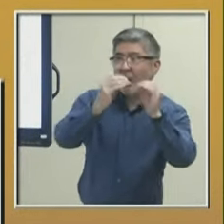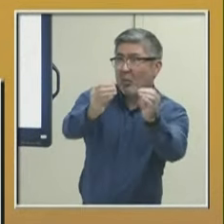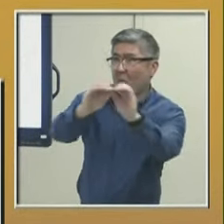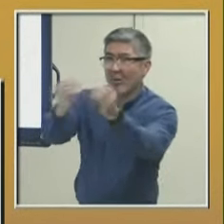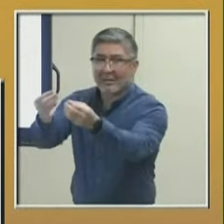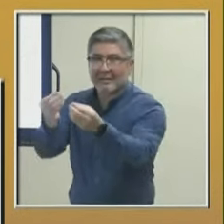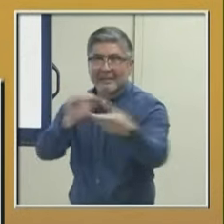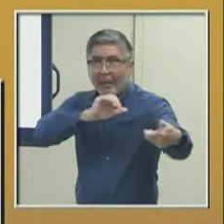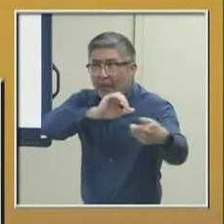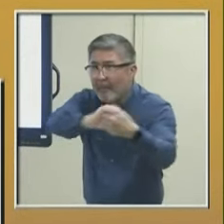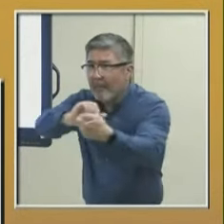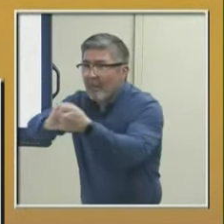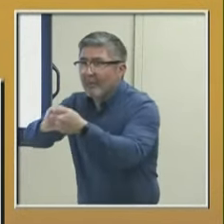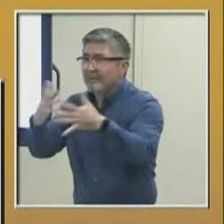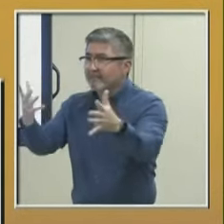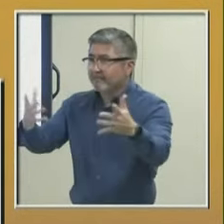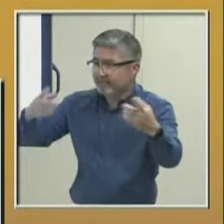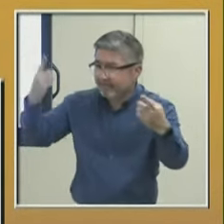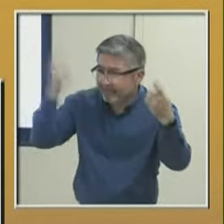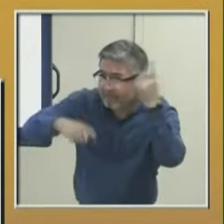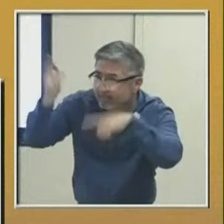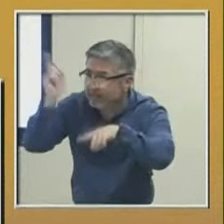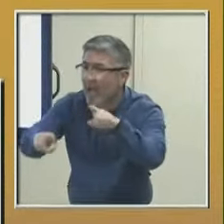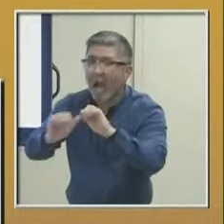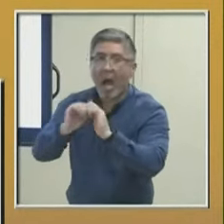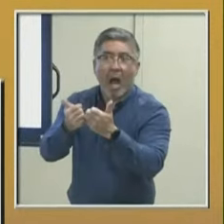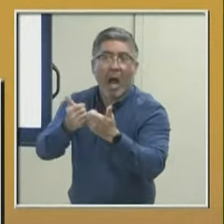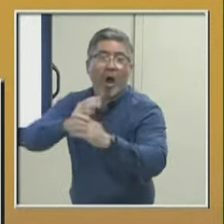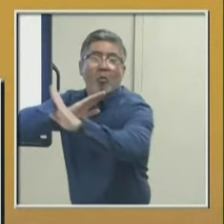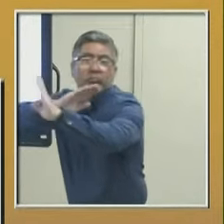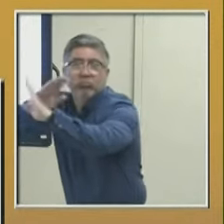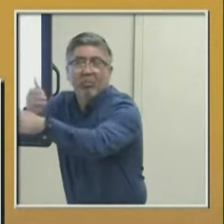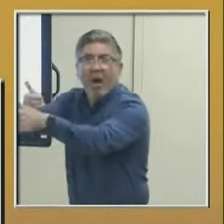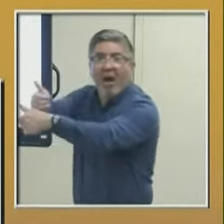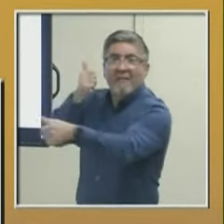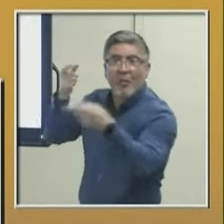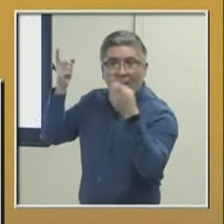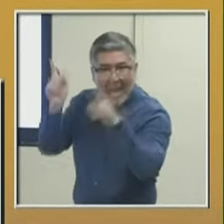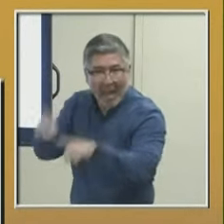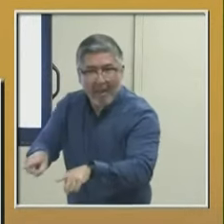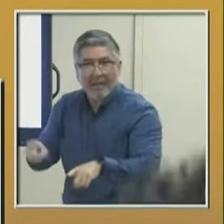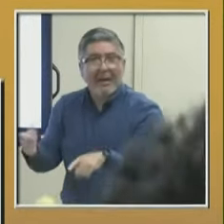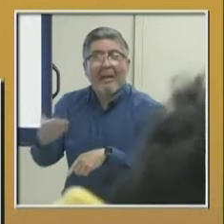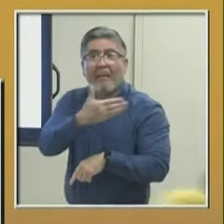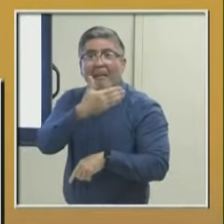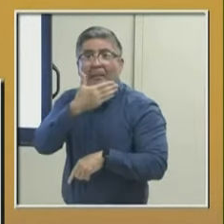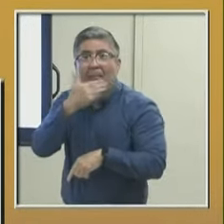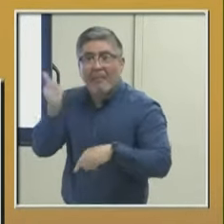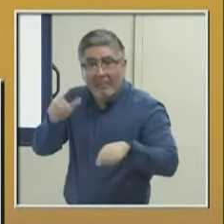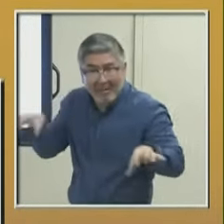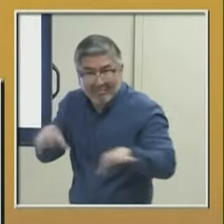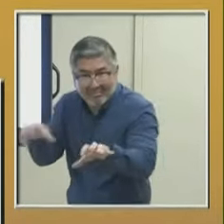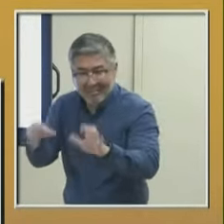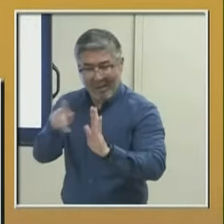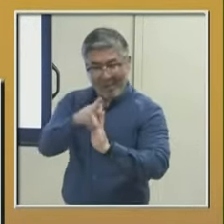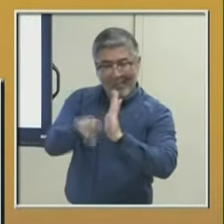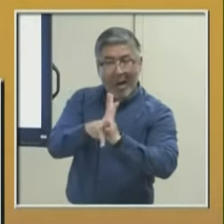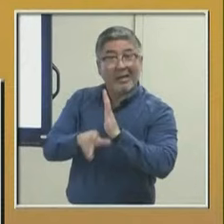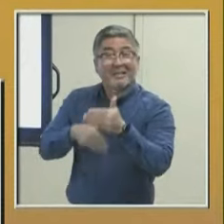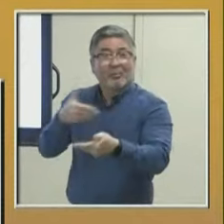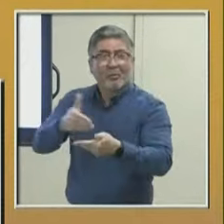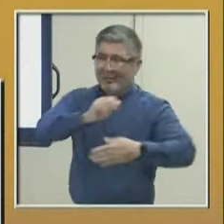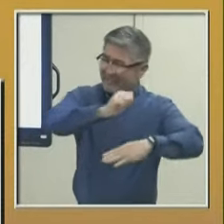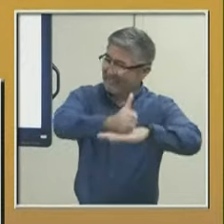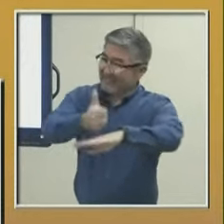can prevent this from happening in the future, applying understanding of best practices, principles, policies, procedures,